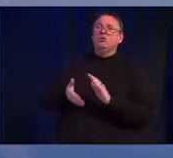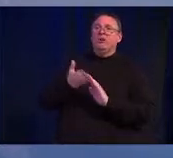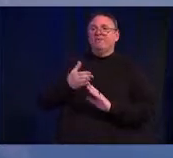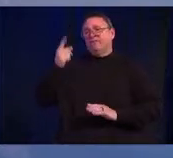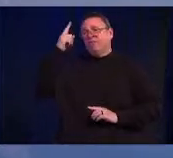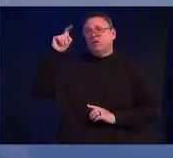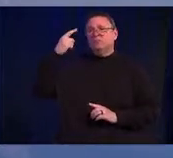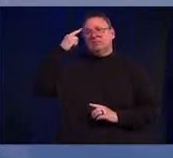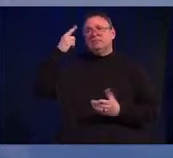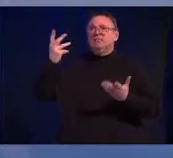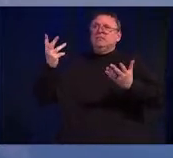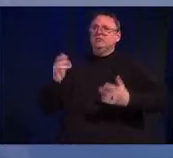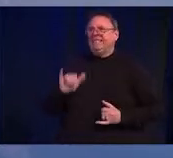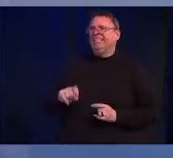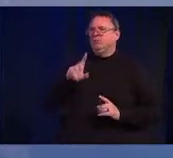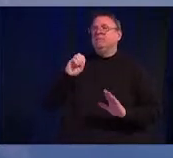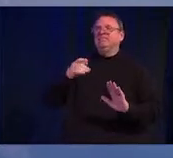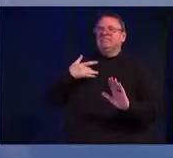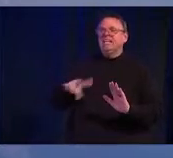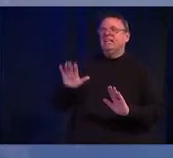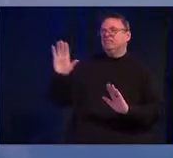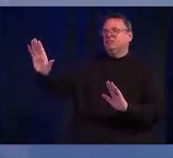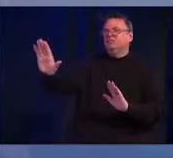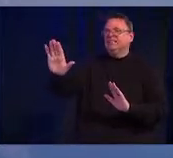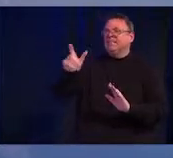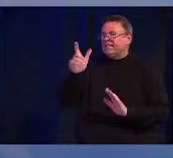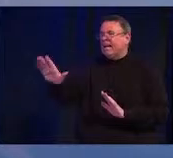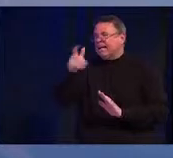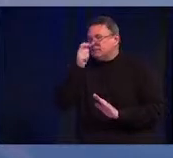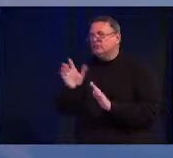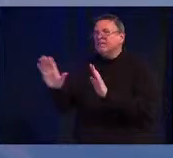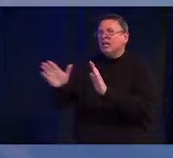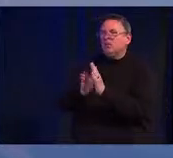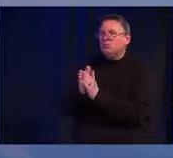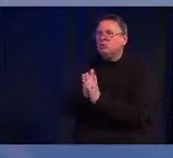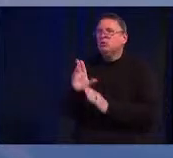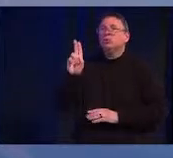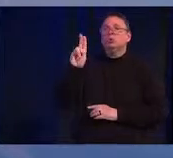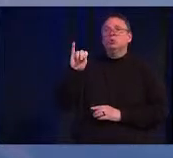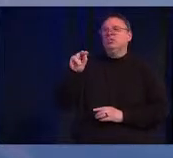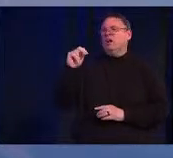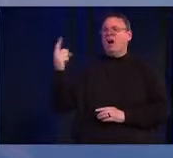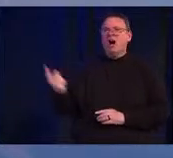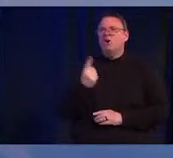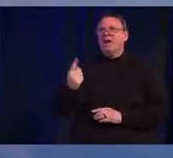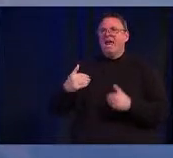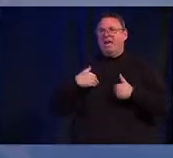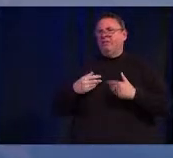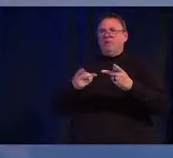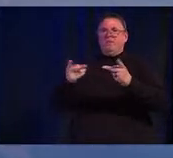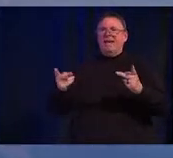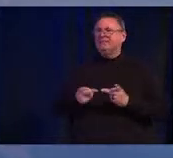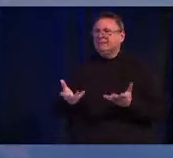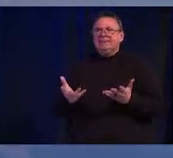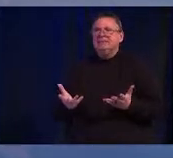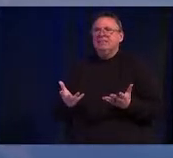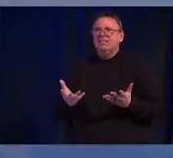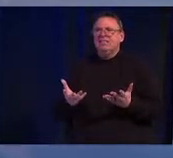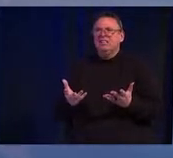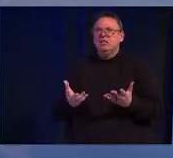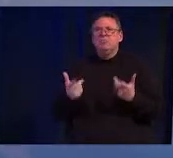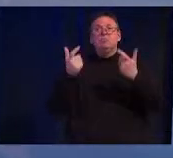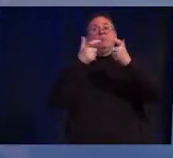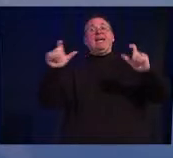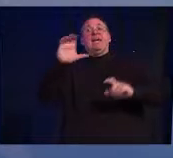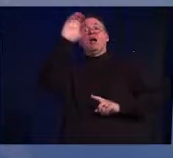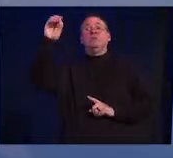got to be sensitive to what they're interested in. And unions always have a place, especially up against large corporations. And